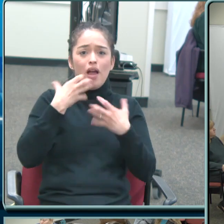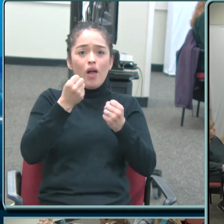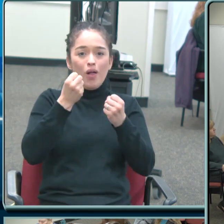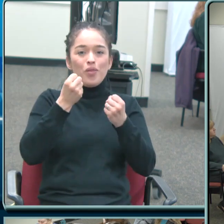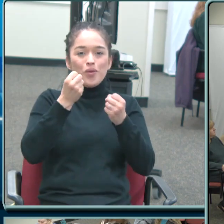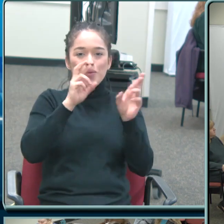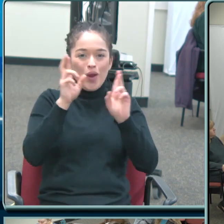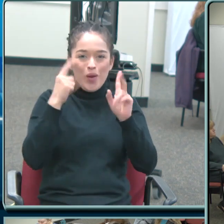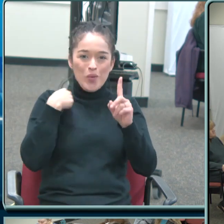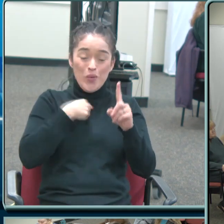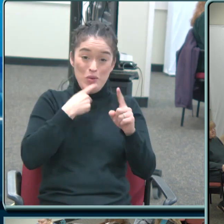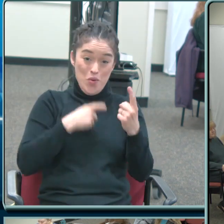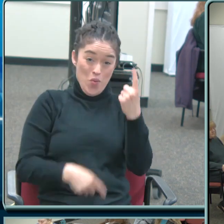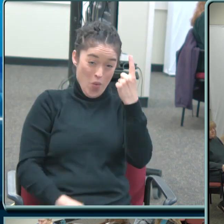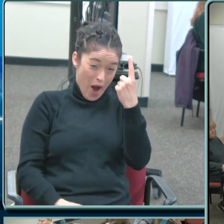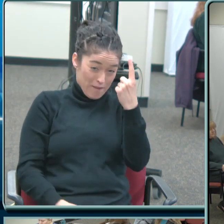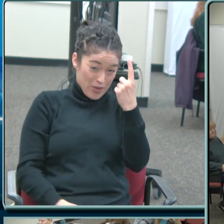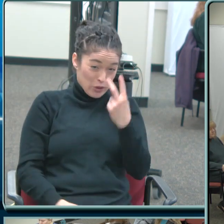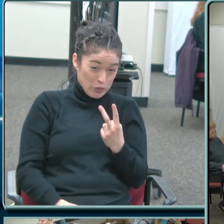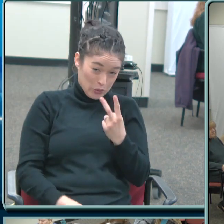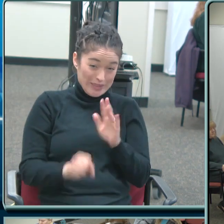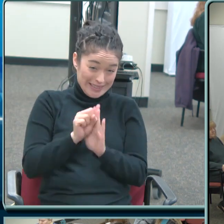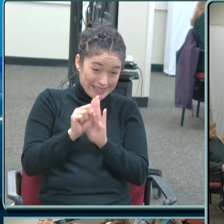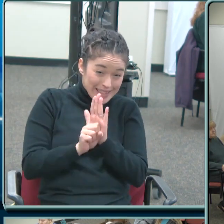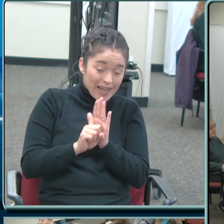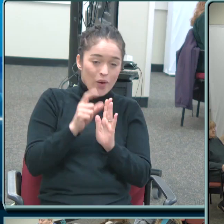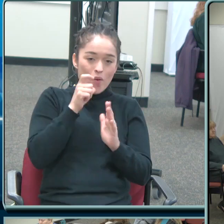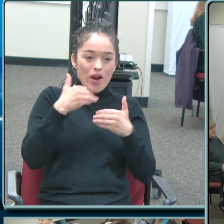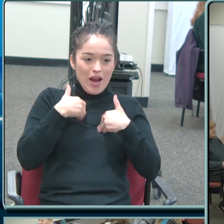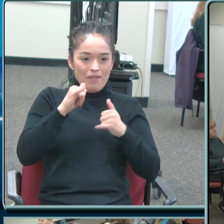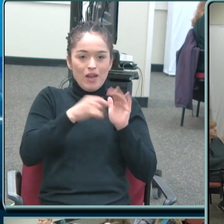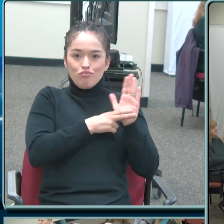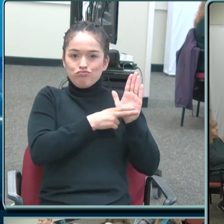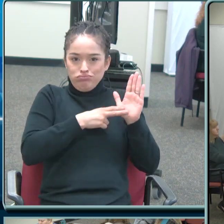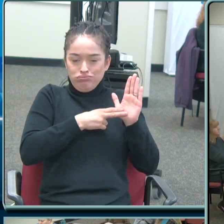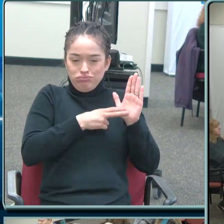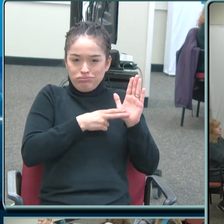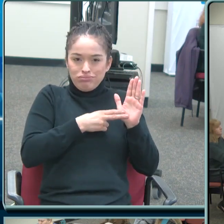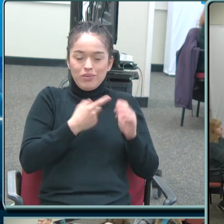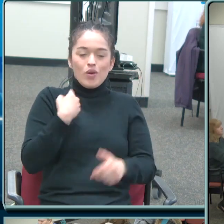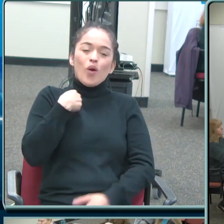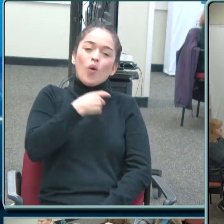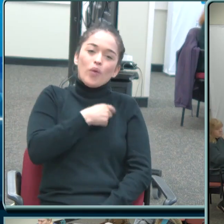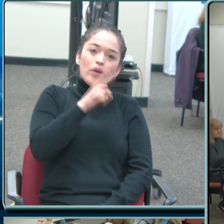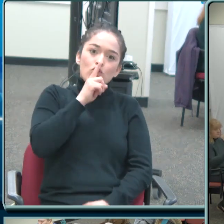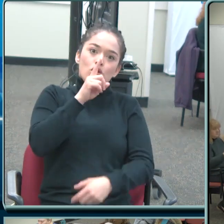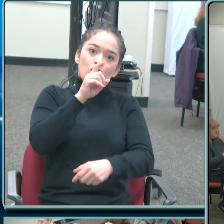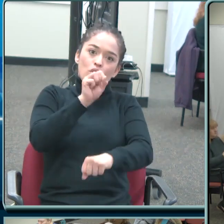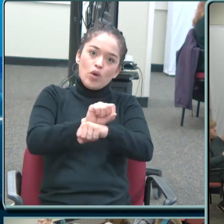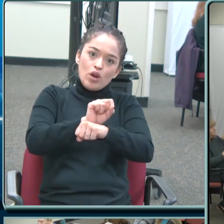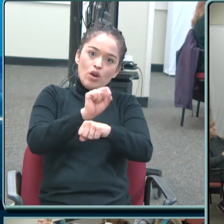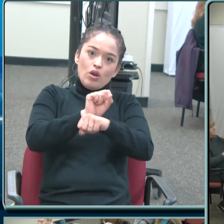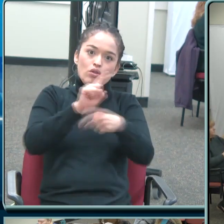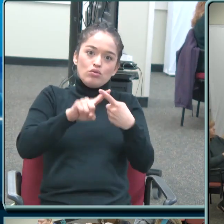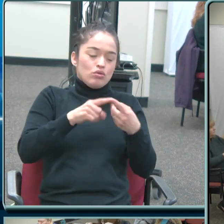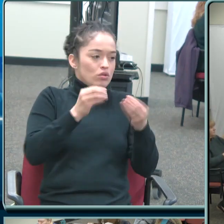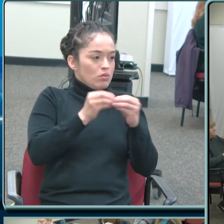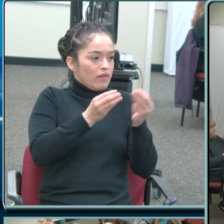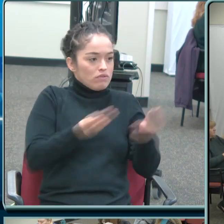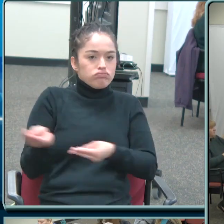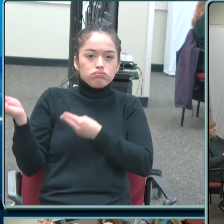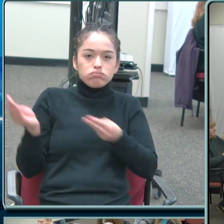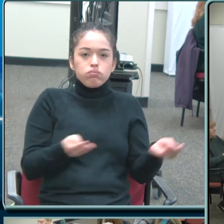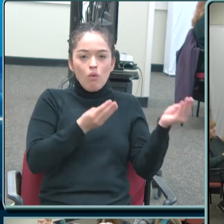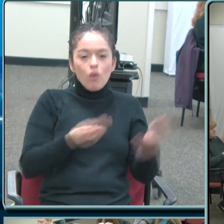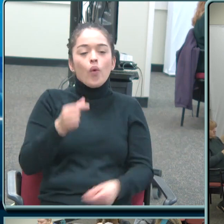We are currently one of 2 health departments in the state that holds that recognition. We are working to facilitate our